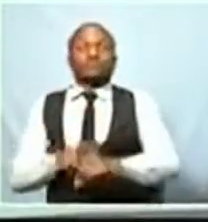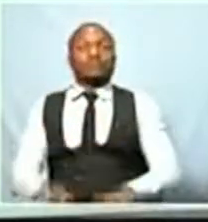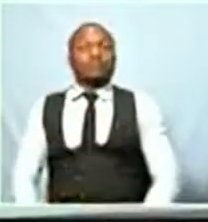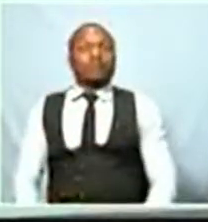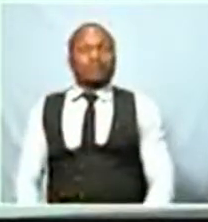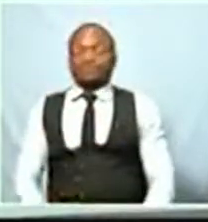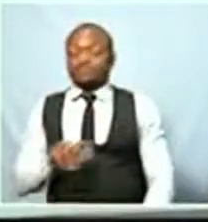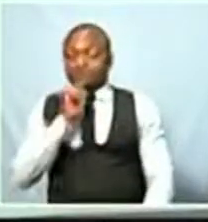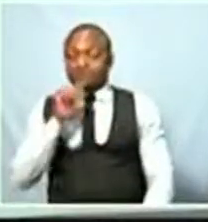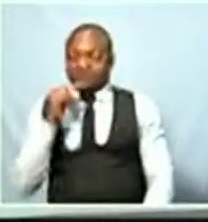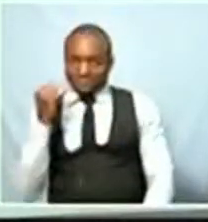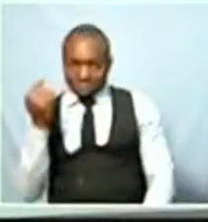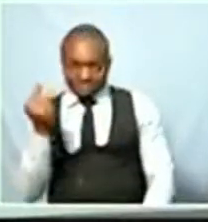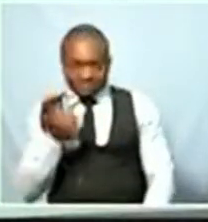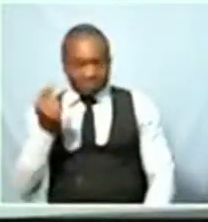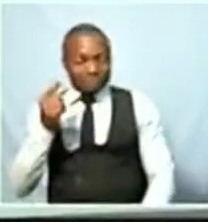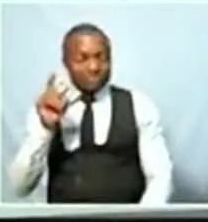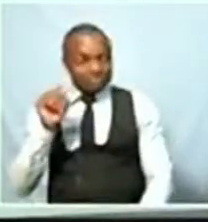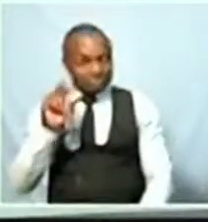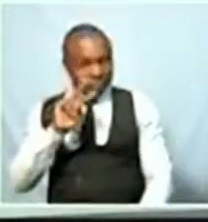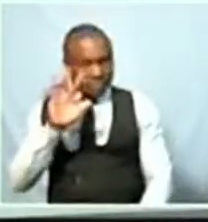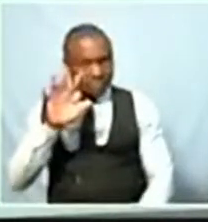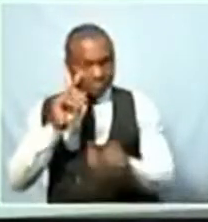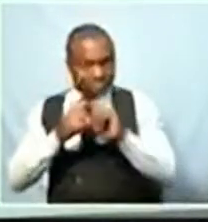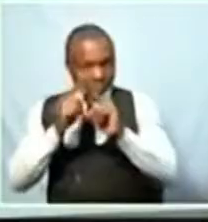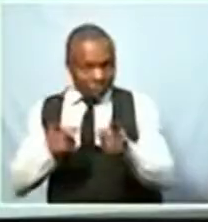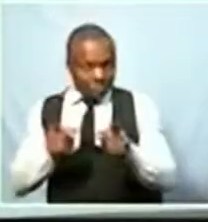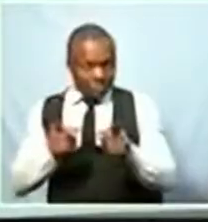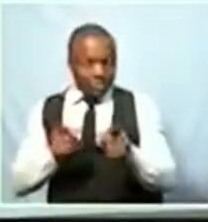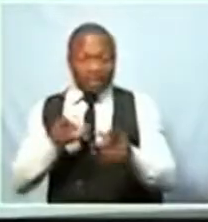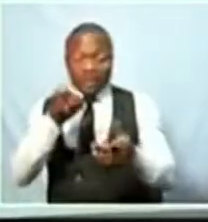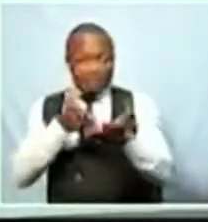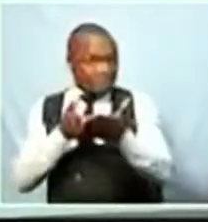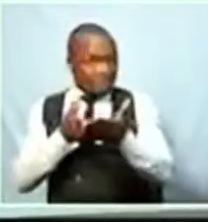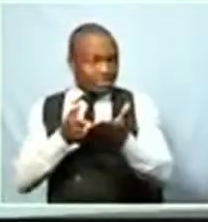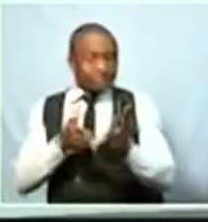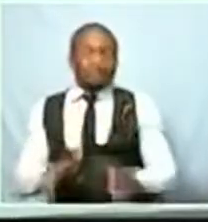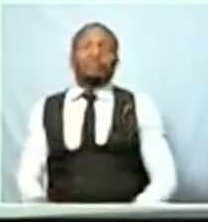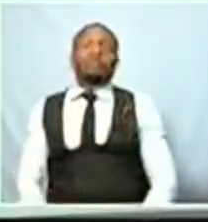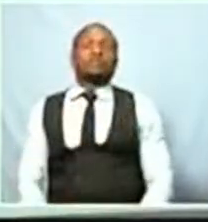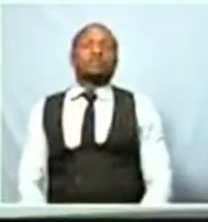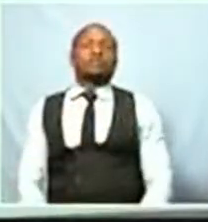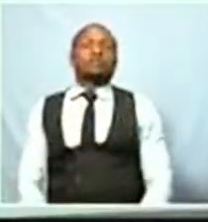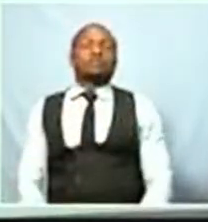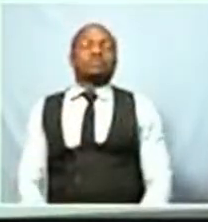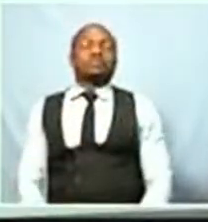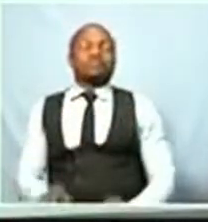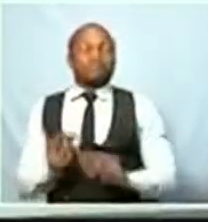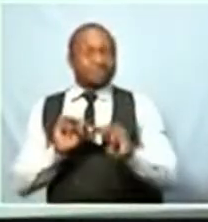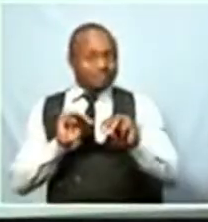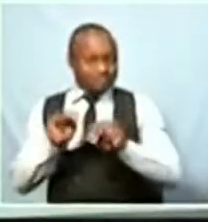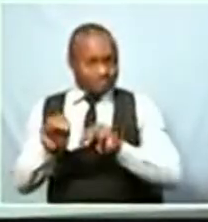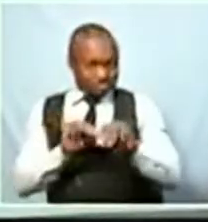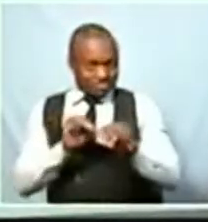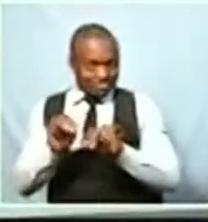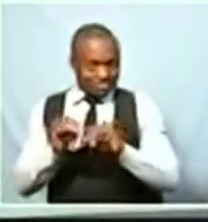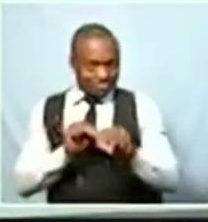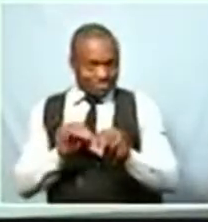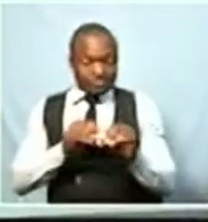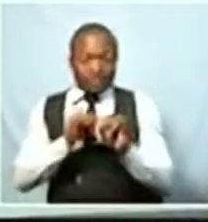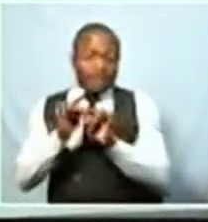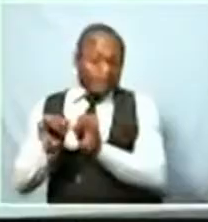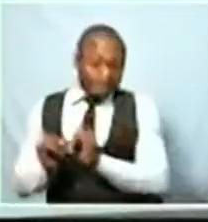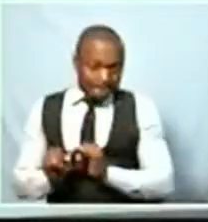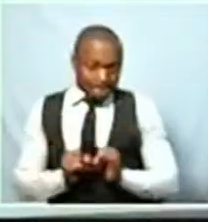It is not only this year. But that notwithstanding, we have always managed to execute